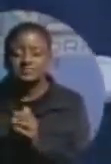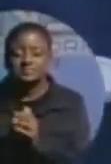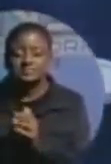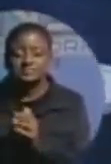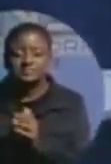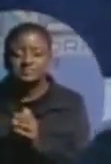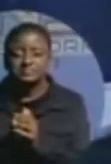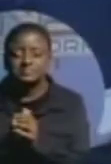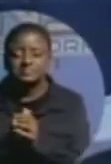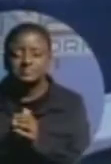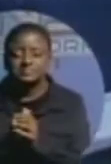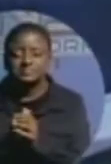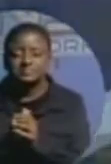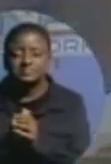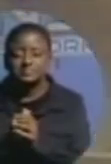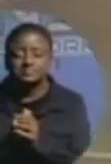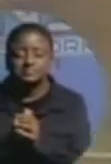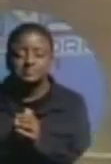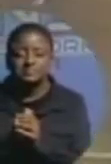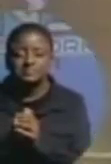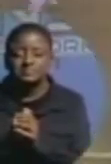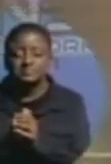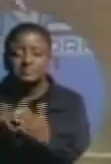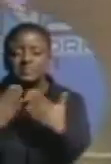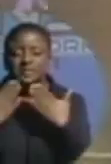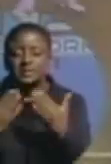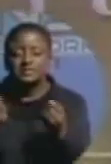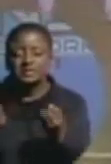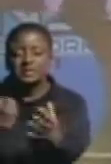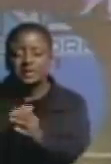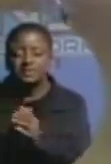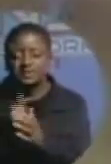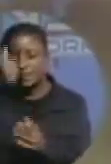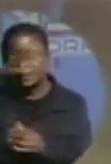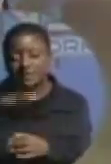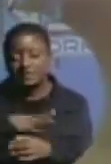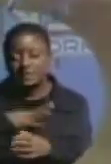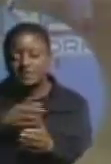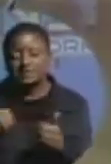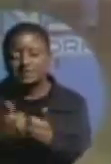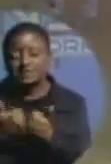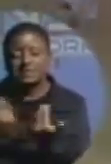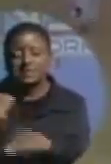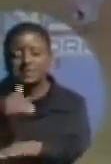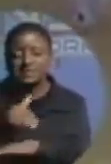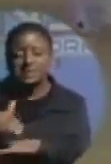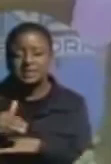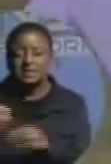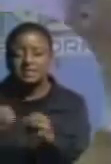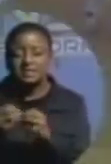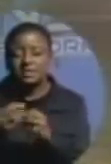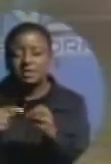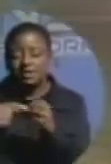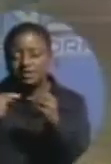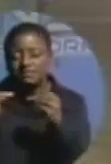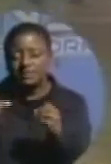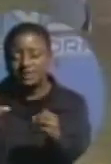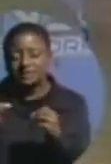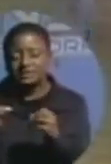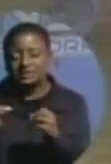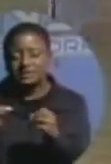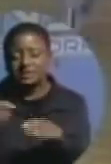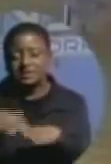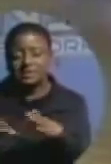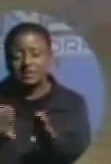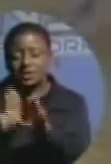I'm Charles Fisher. All right, thanks a lot, Charles. Now, in the men's feature game last night, there was a bit more offense than in the series opener, but it